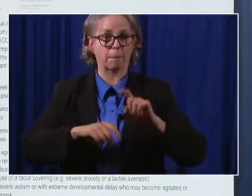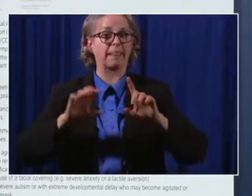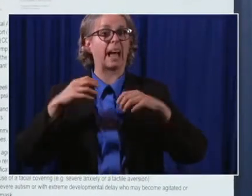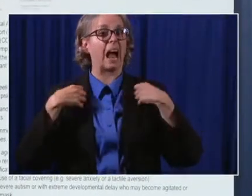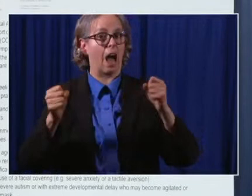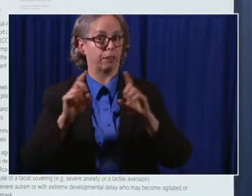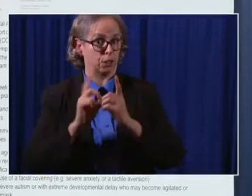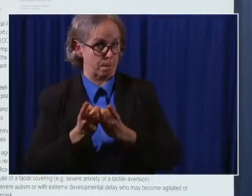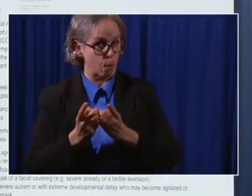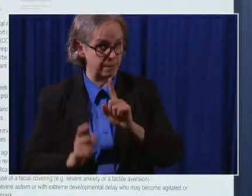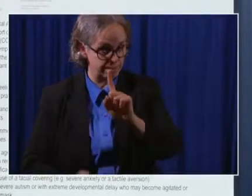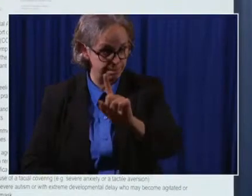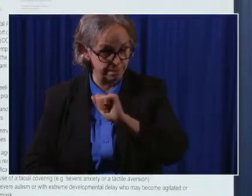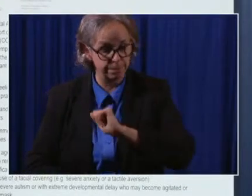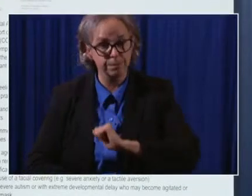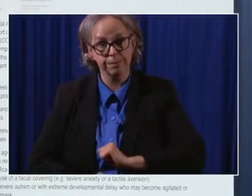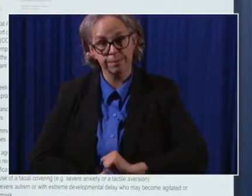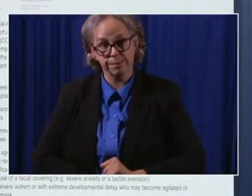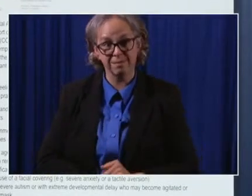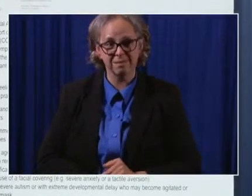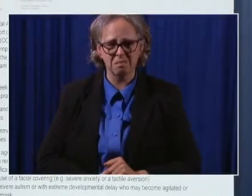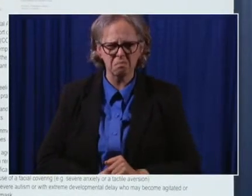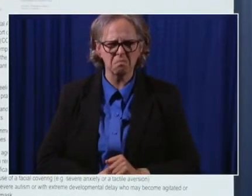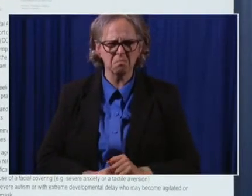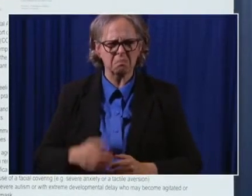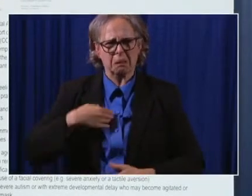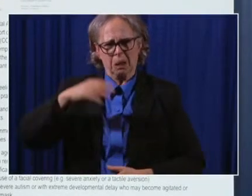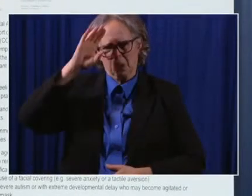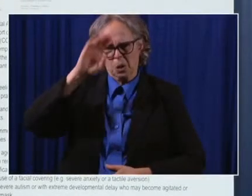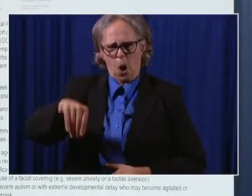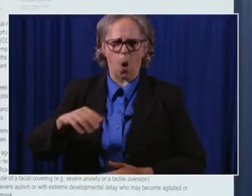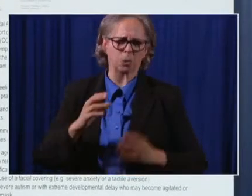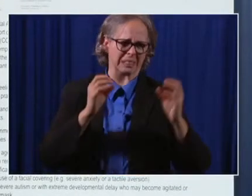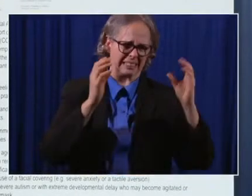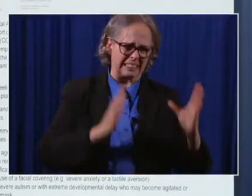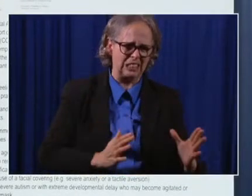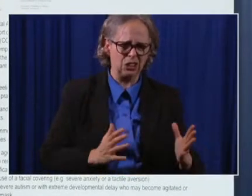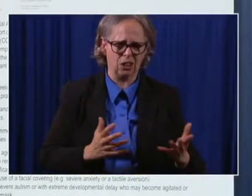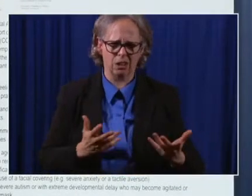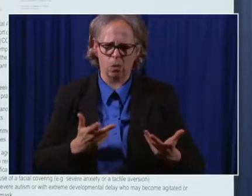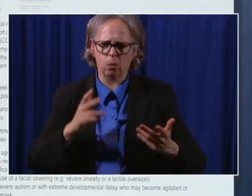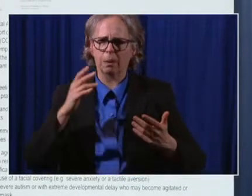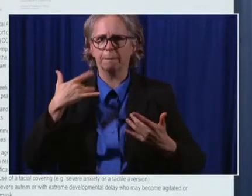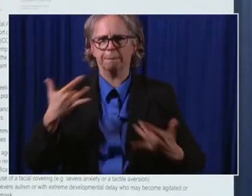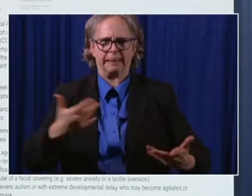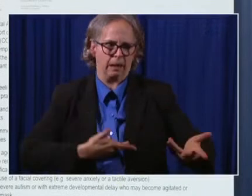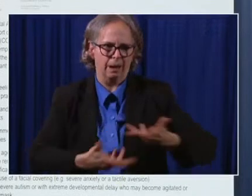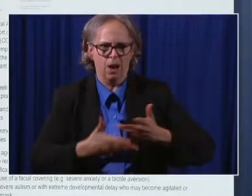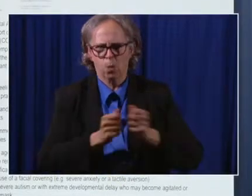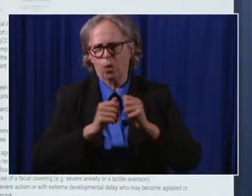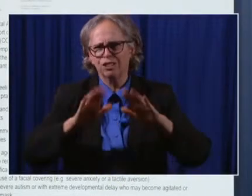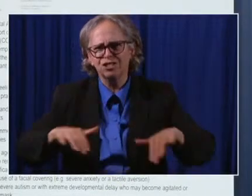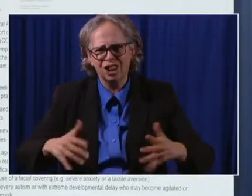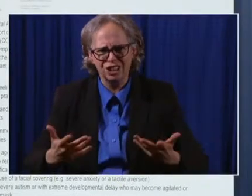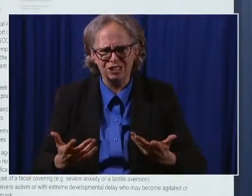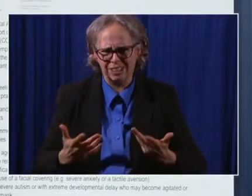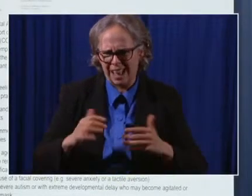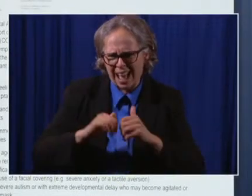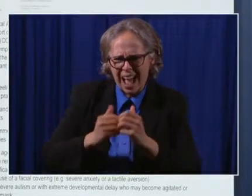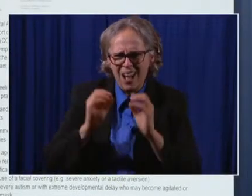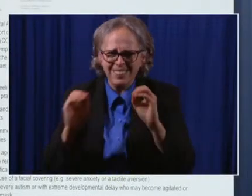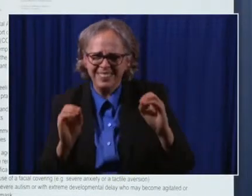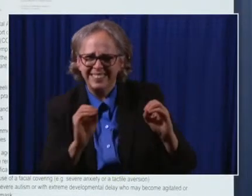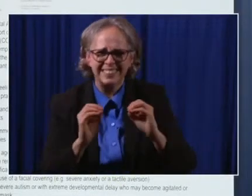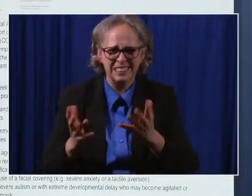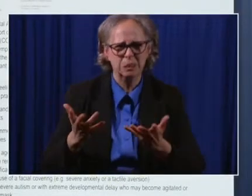that the teachers will work this out with kids, but this is what the norm should be. As you can see